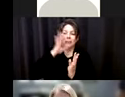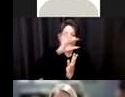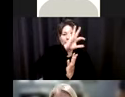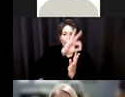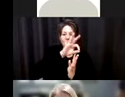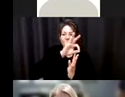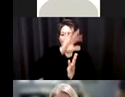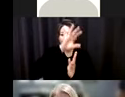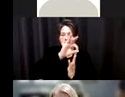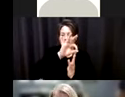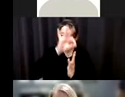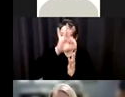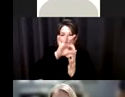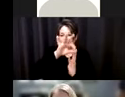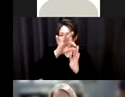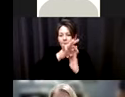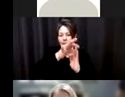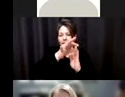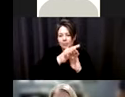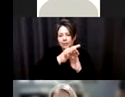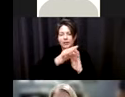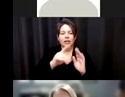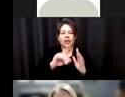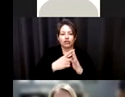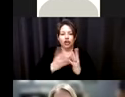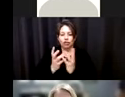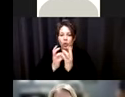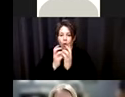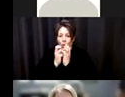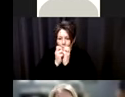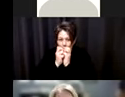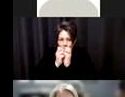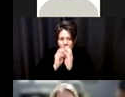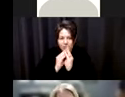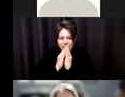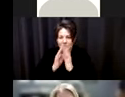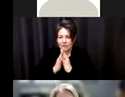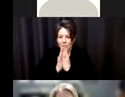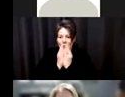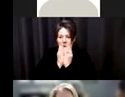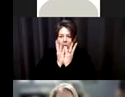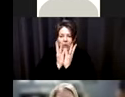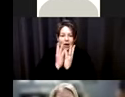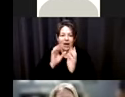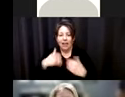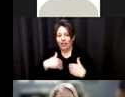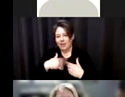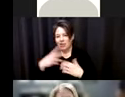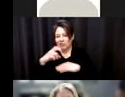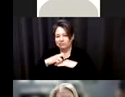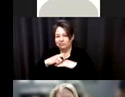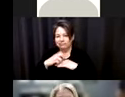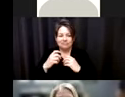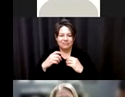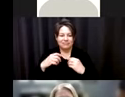other. This is how it starts, closed up, beginning to bloom here, a different critter enjoying it here. And you